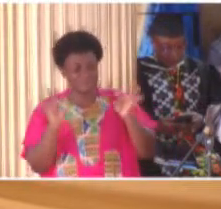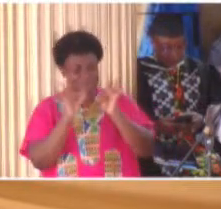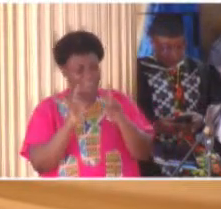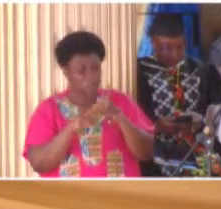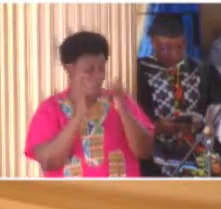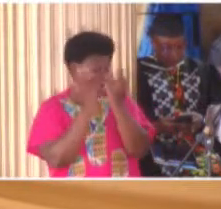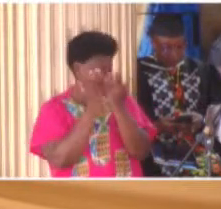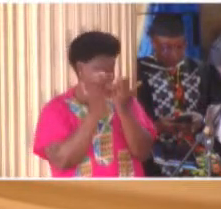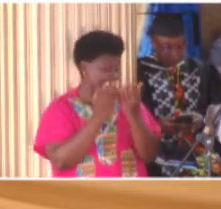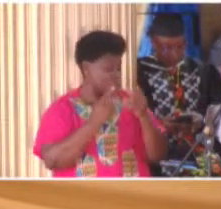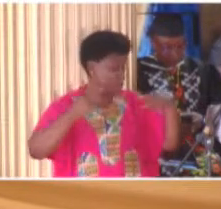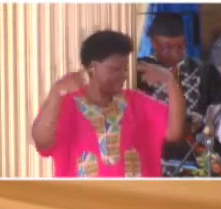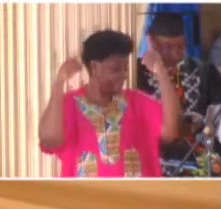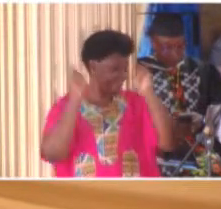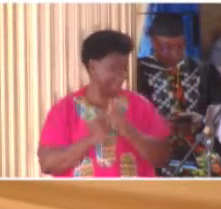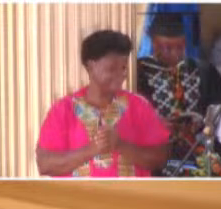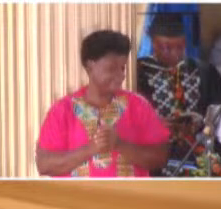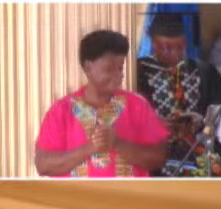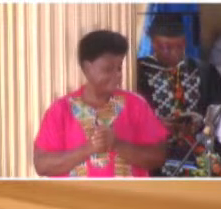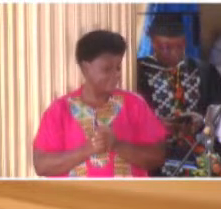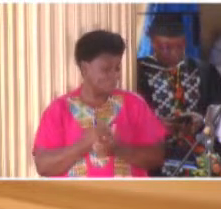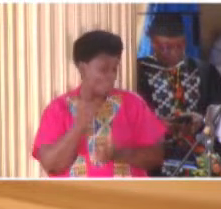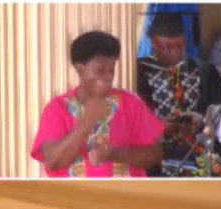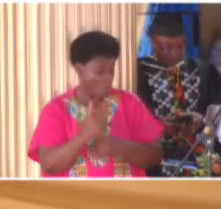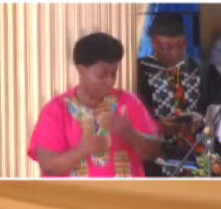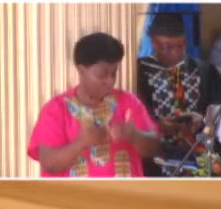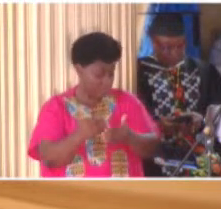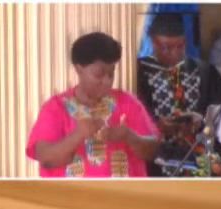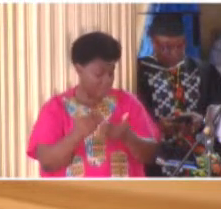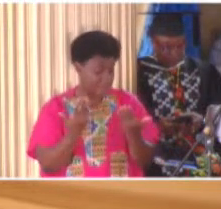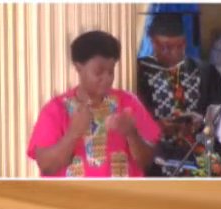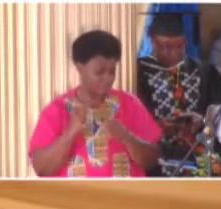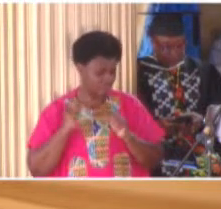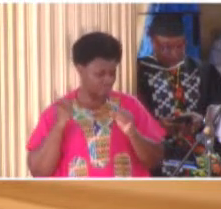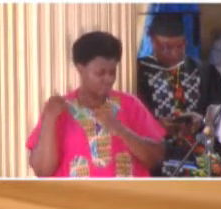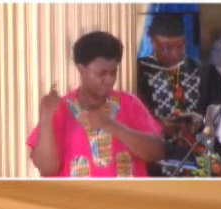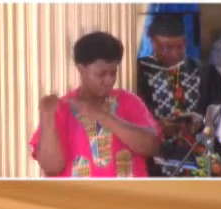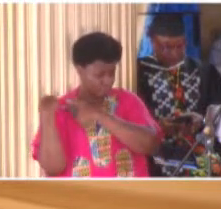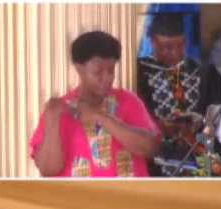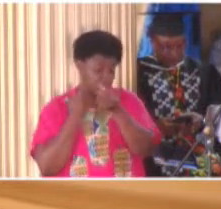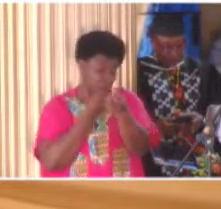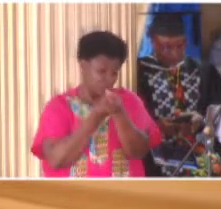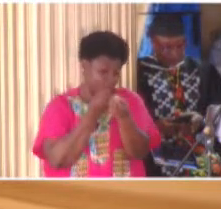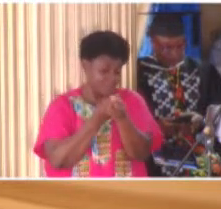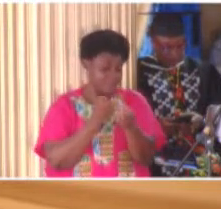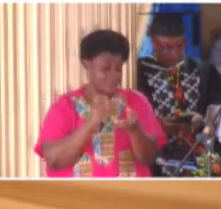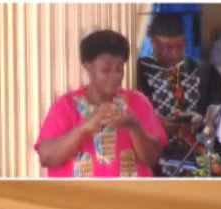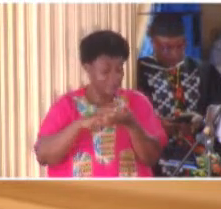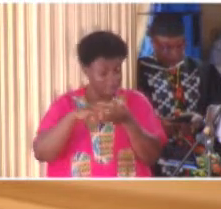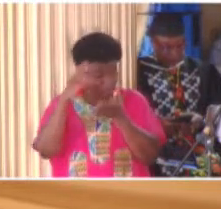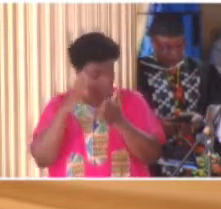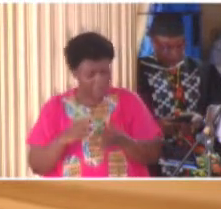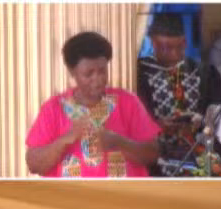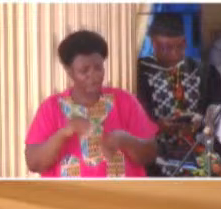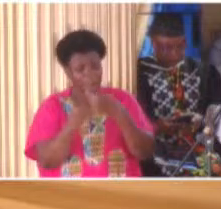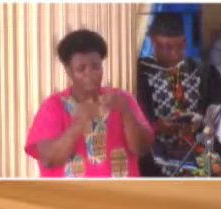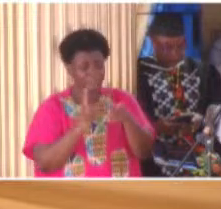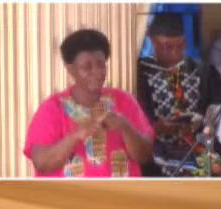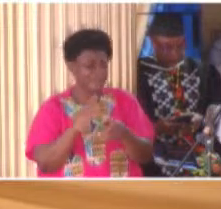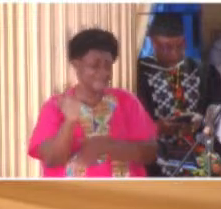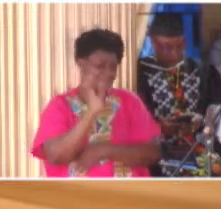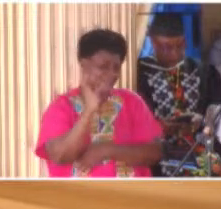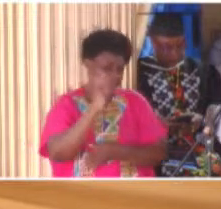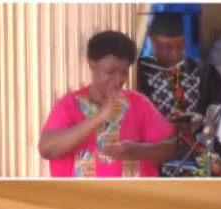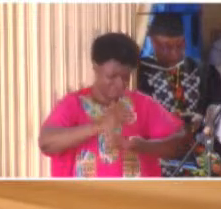success. As part of our ongoing commitment to supporting our students, we have distributed over 500 laptops to